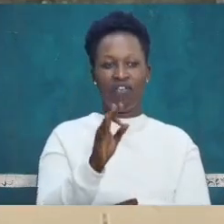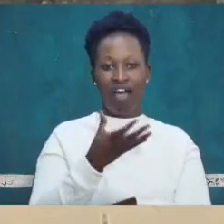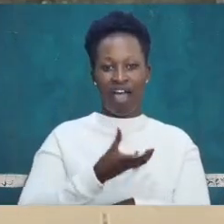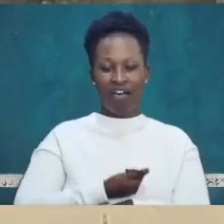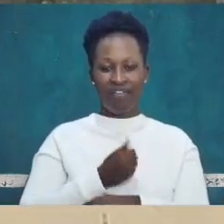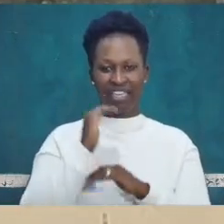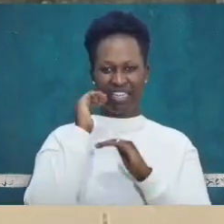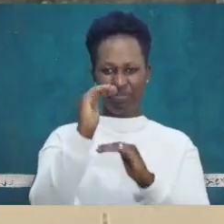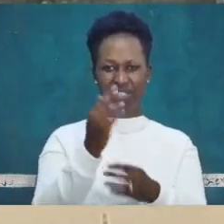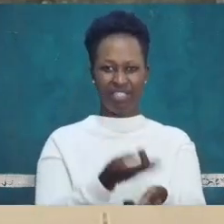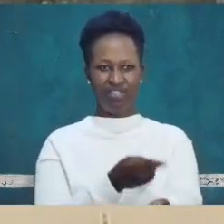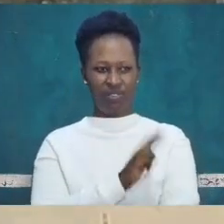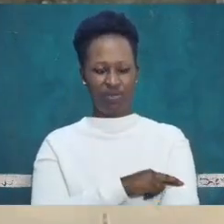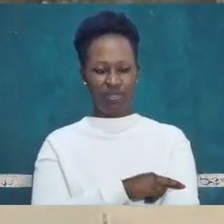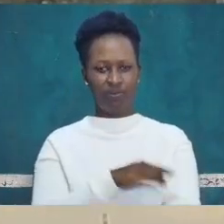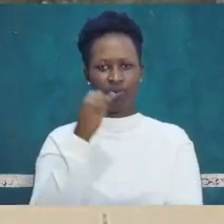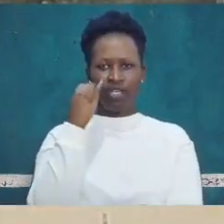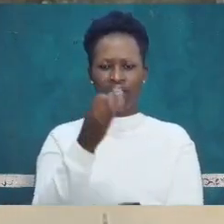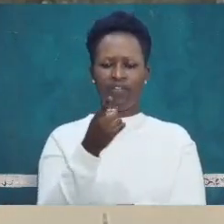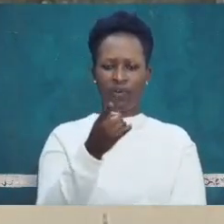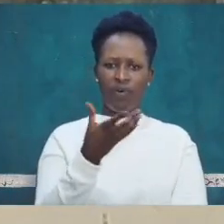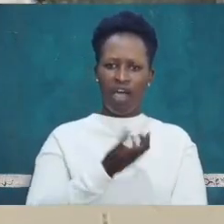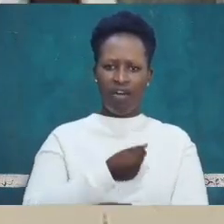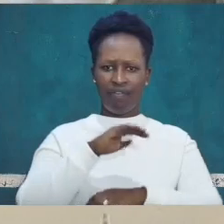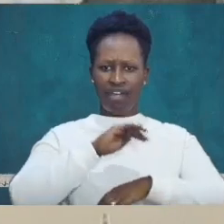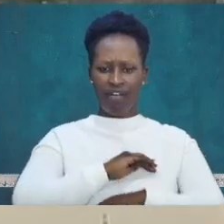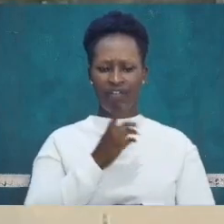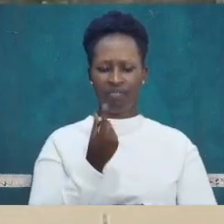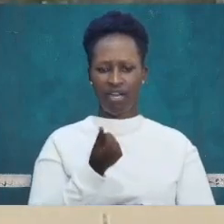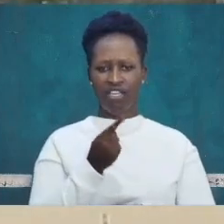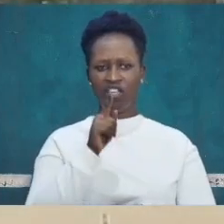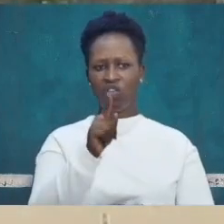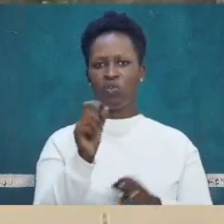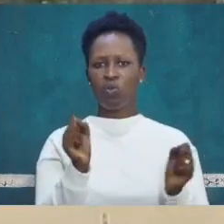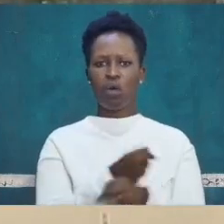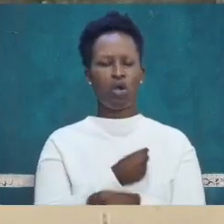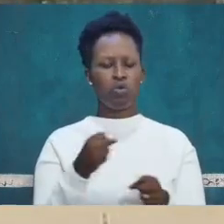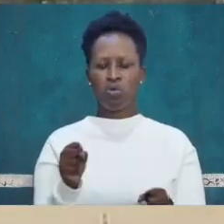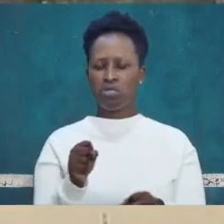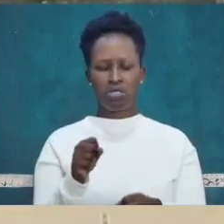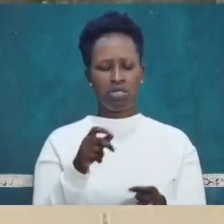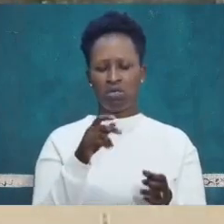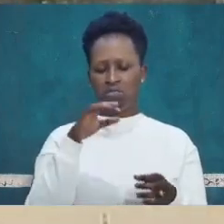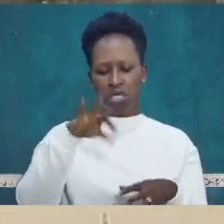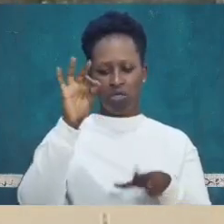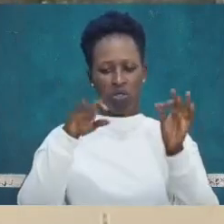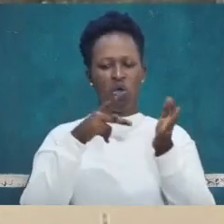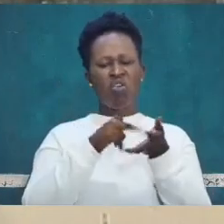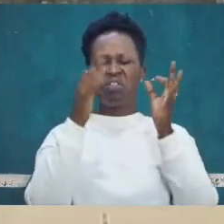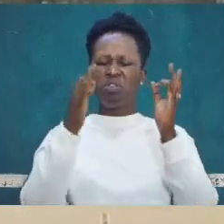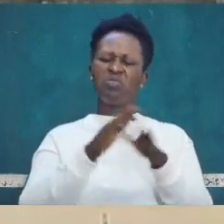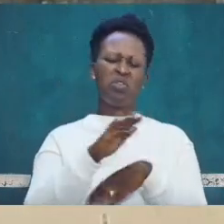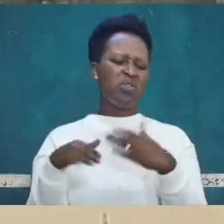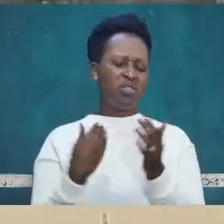having limited resources. If you had enough money, you would not make choice. You would buy everything that you need.